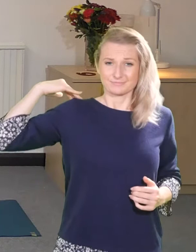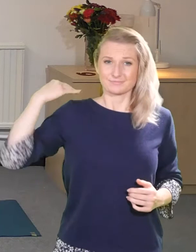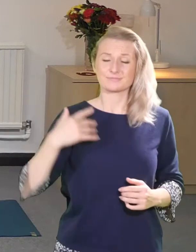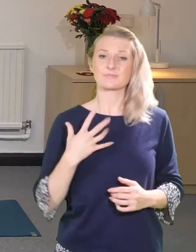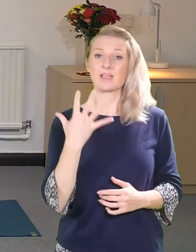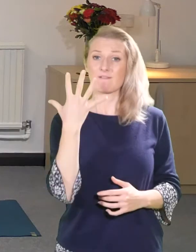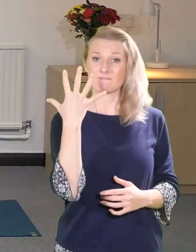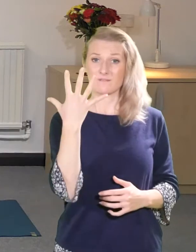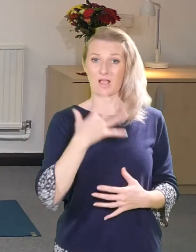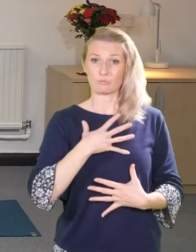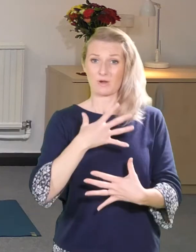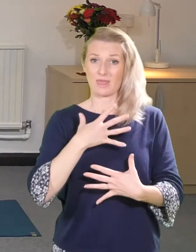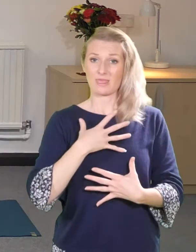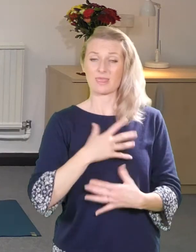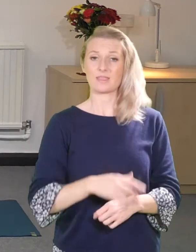5 breaths here.